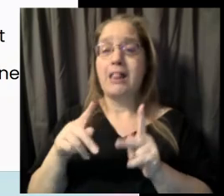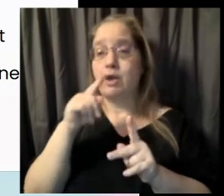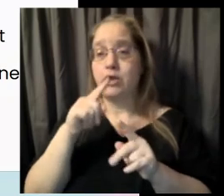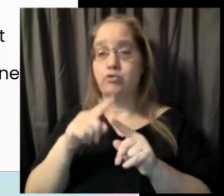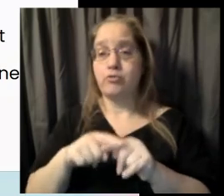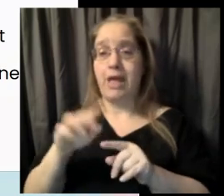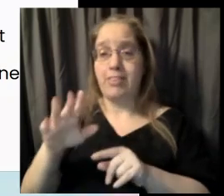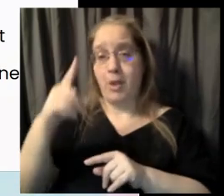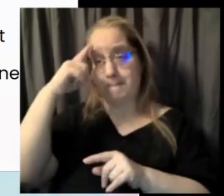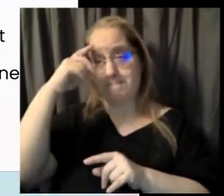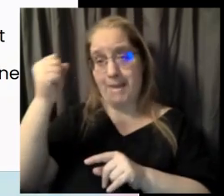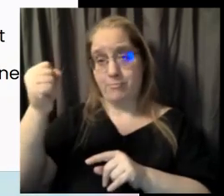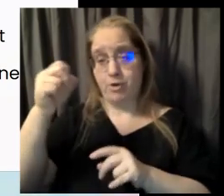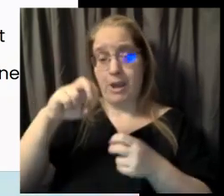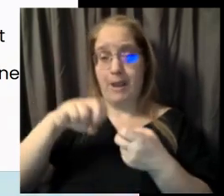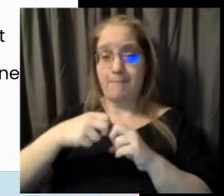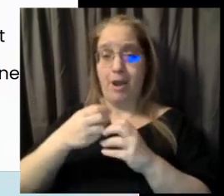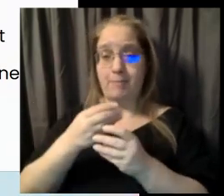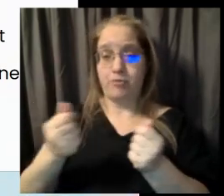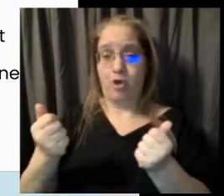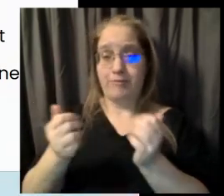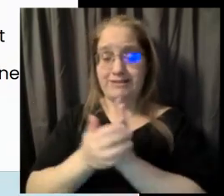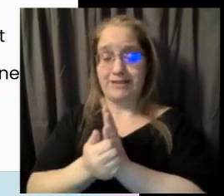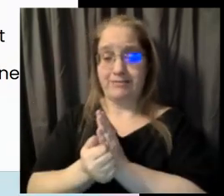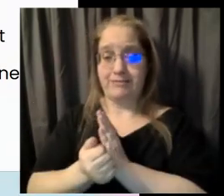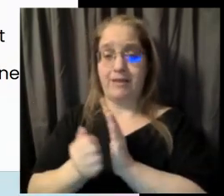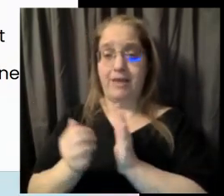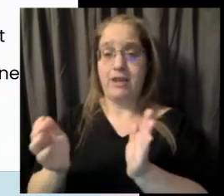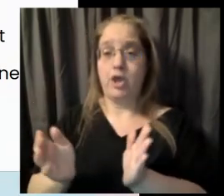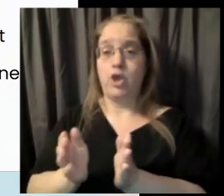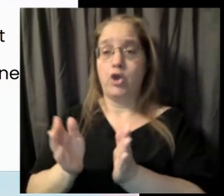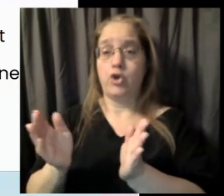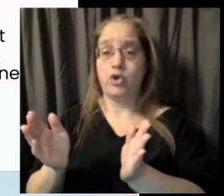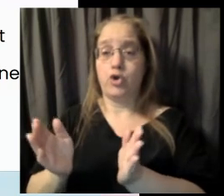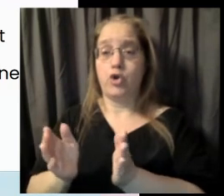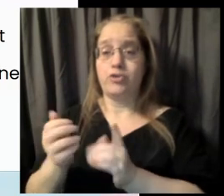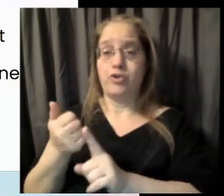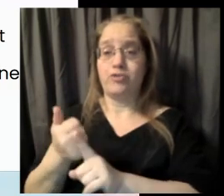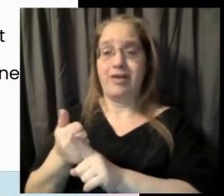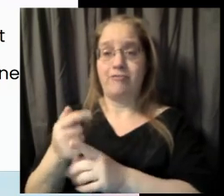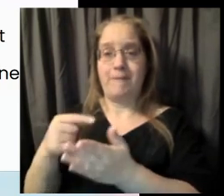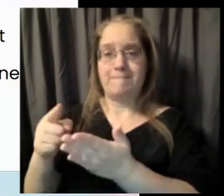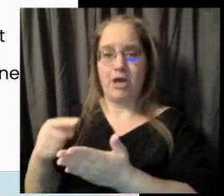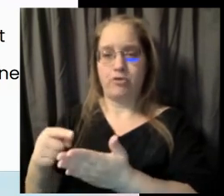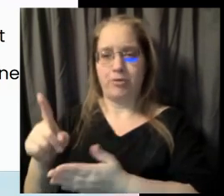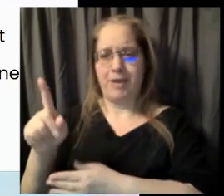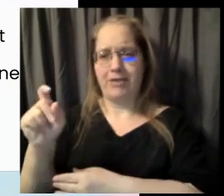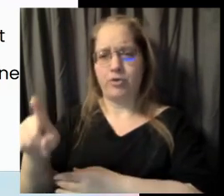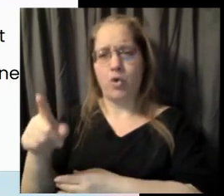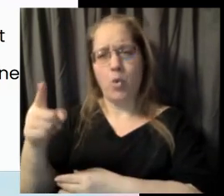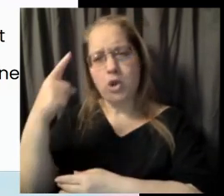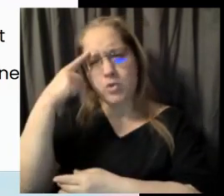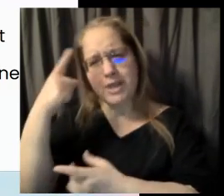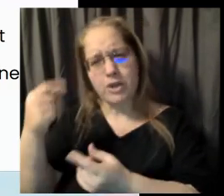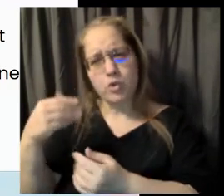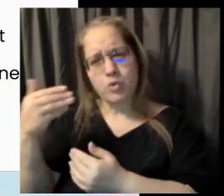memory and problem-solving skills. And encourage their self-monitoring by asking questions like, what